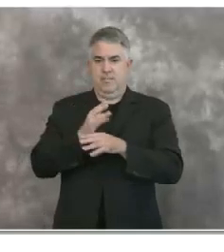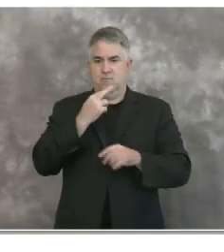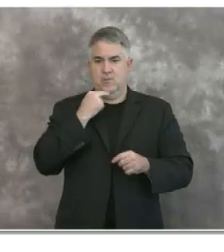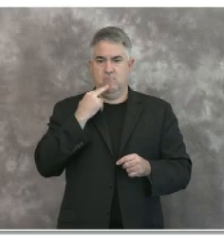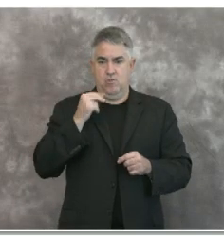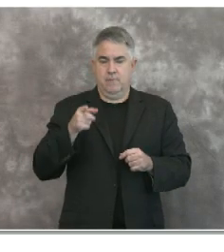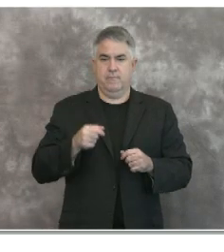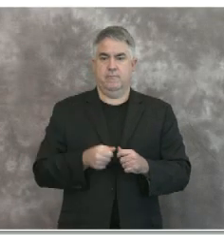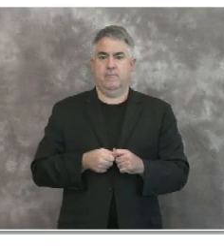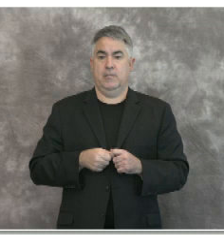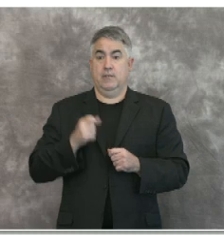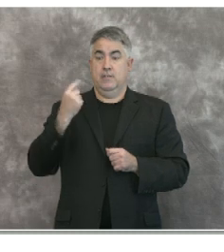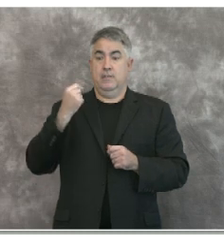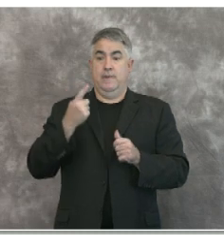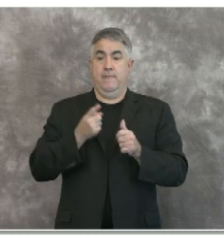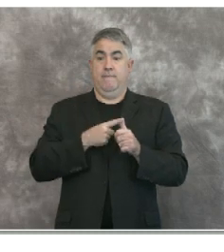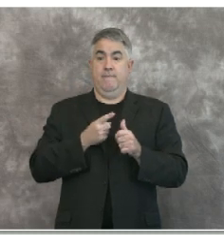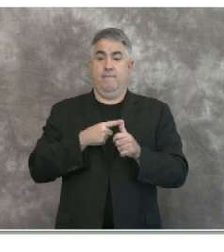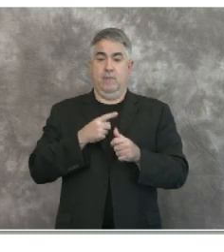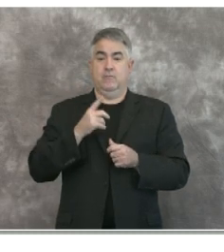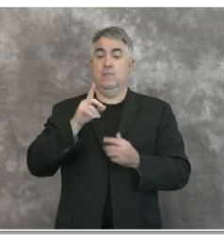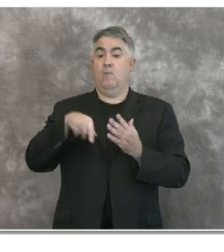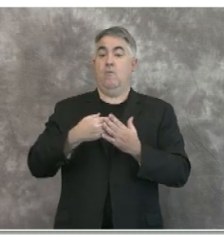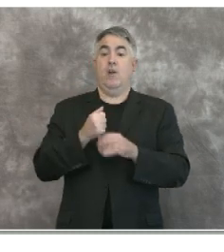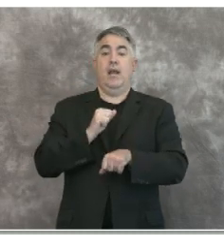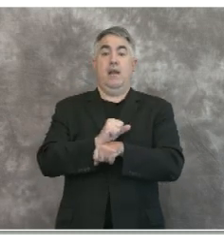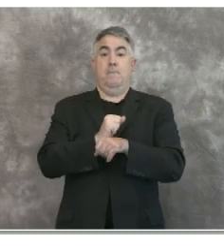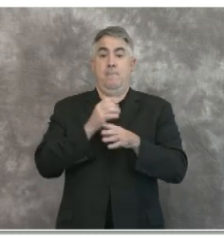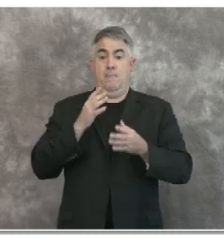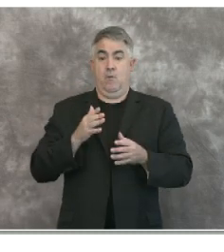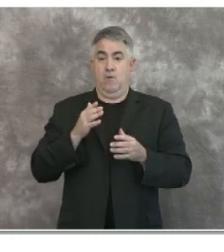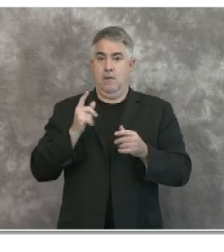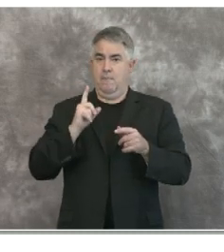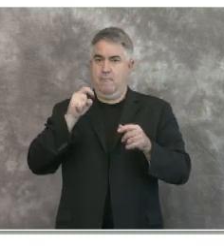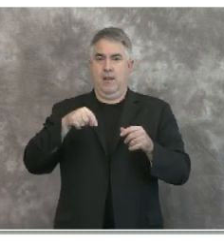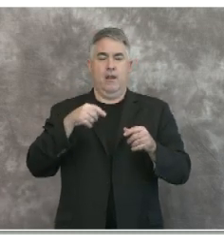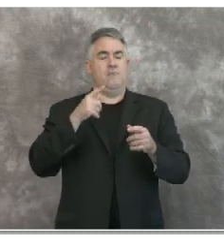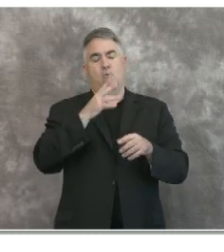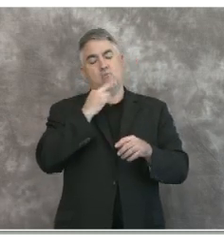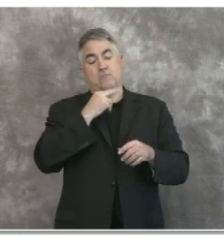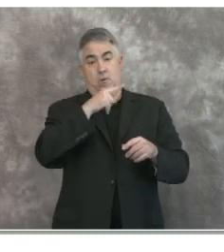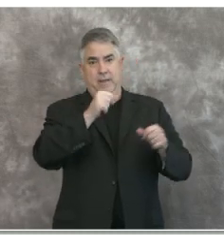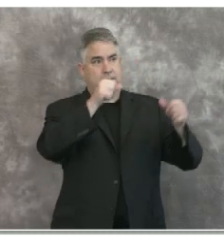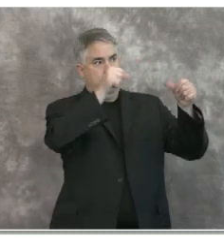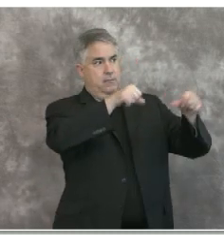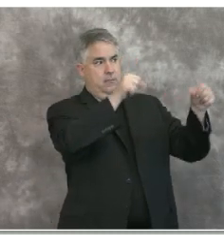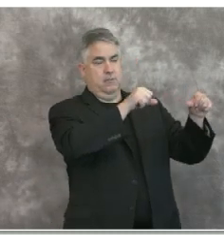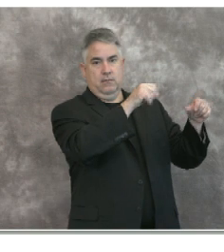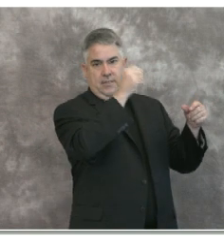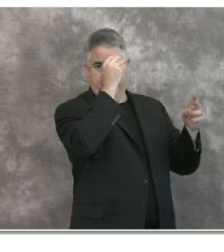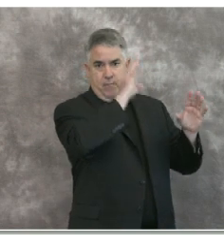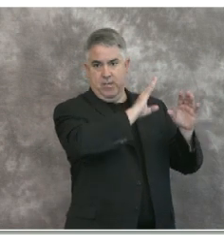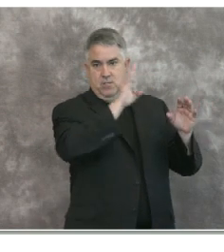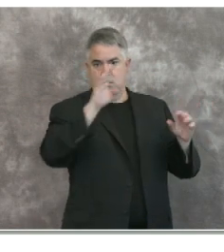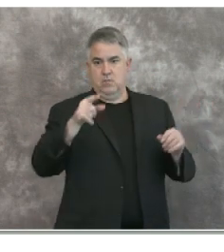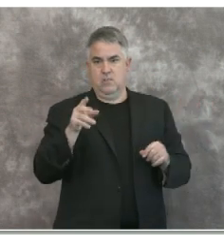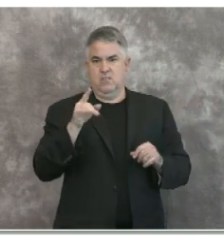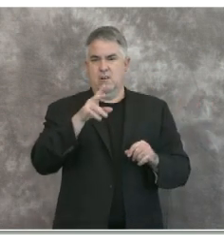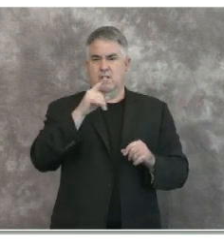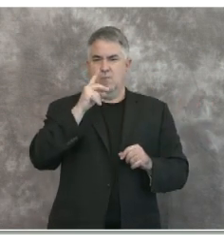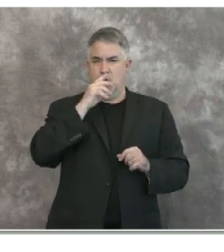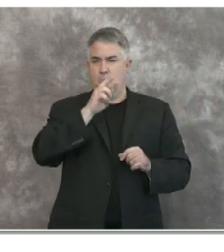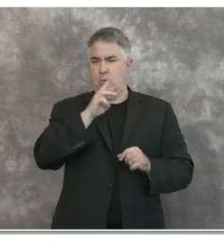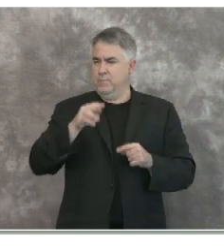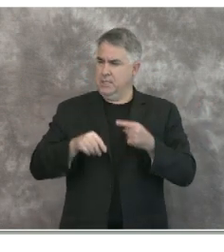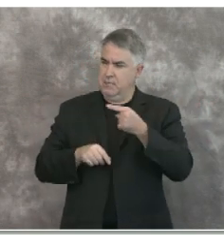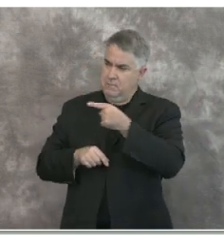The first part is all dine-in restaurants must complete and post the restaurant operating protocols. Those are found at our website,